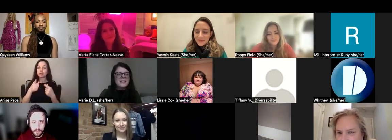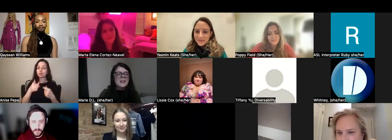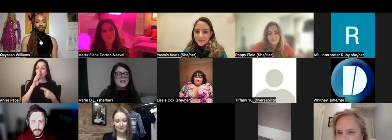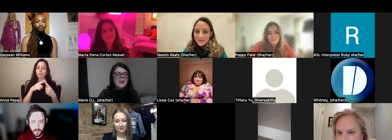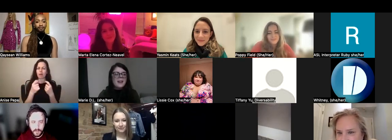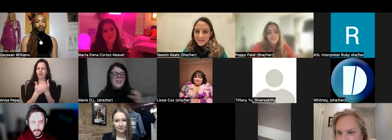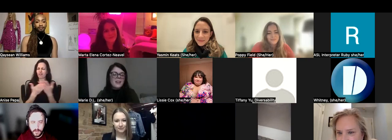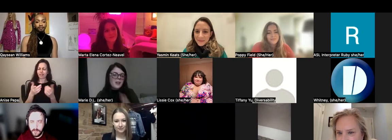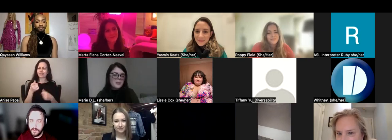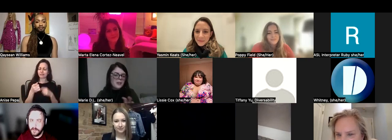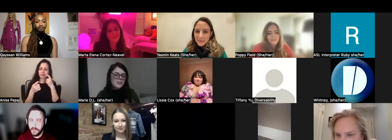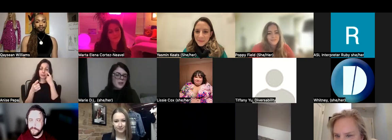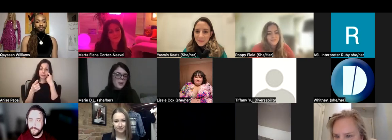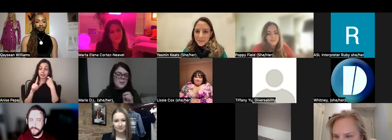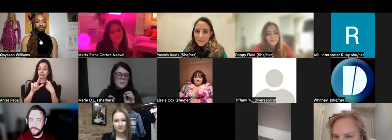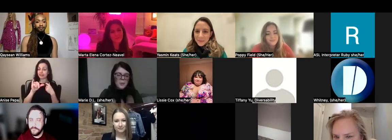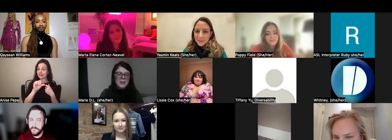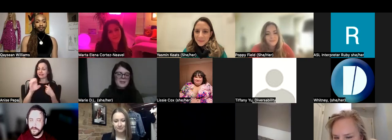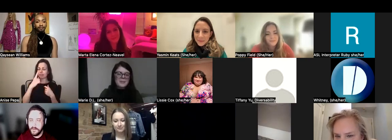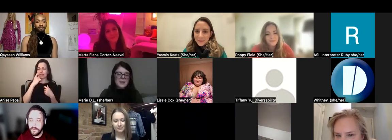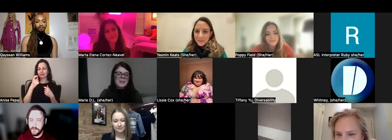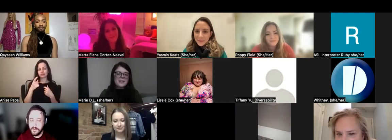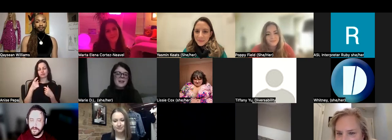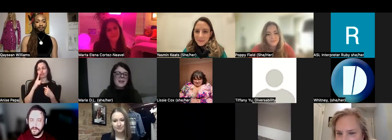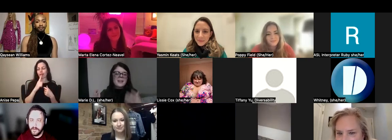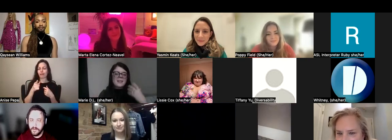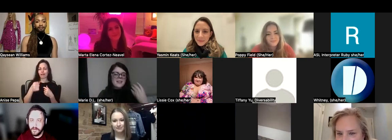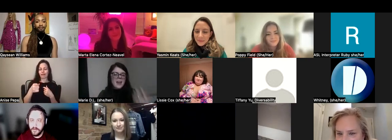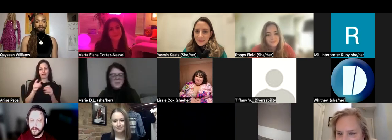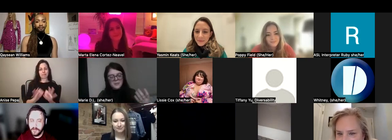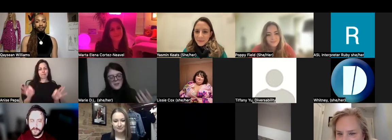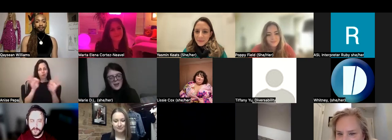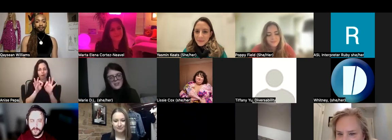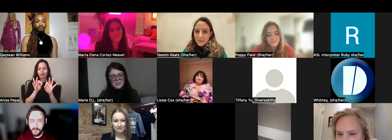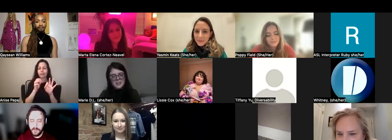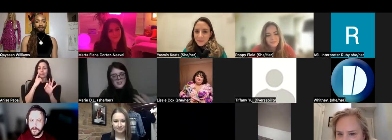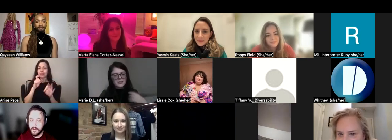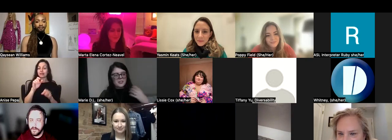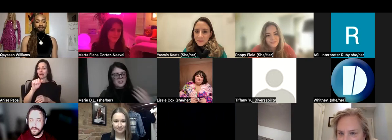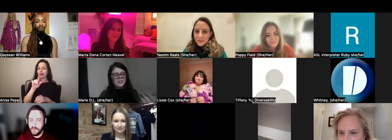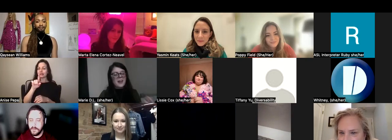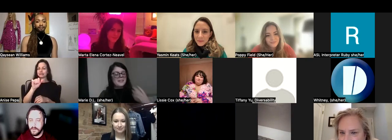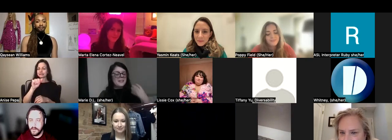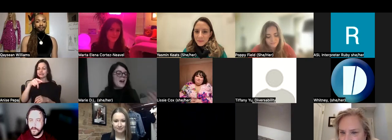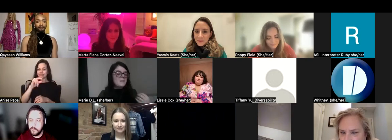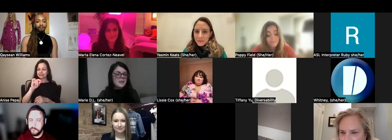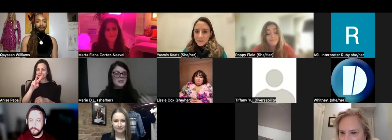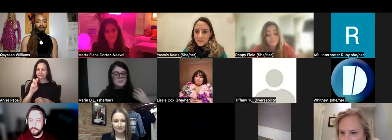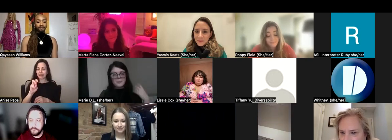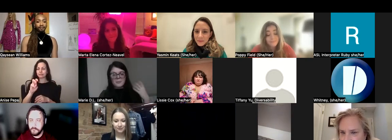because that's why you are so important, because the adaptive fashion industry still has a lot